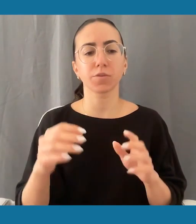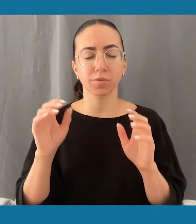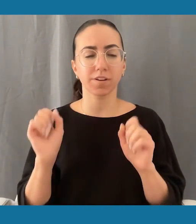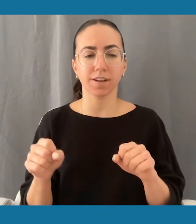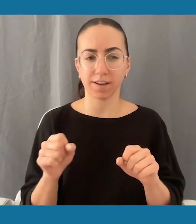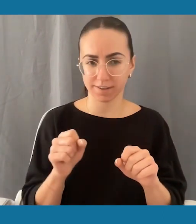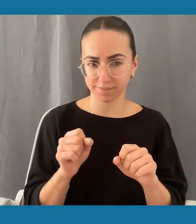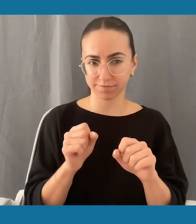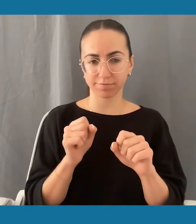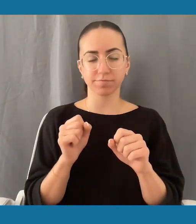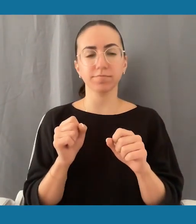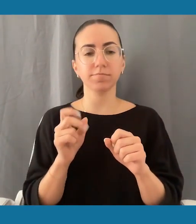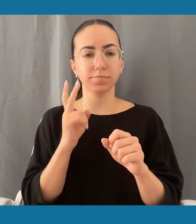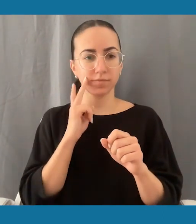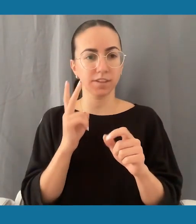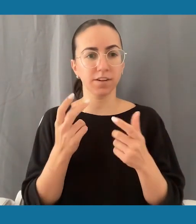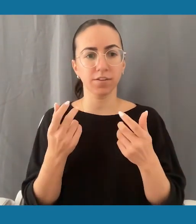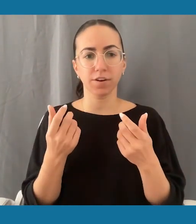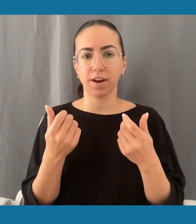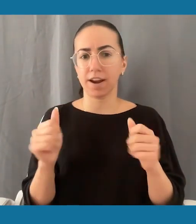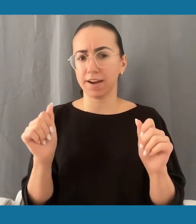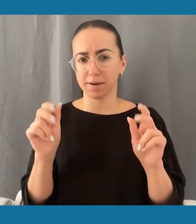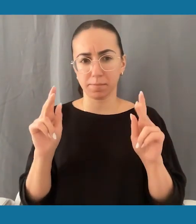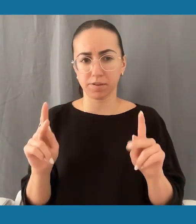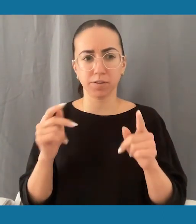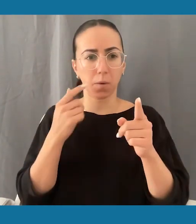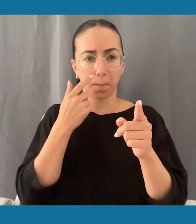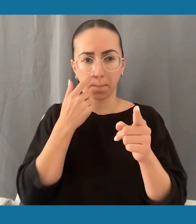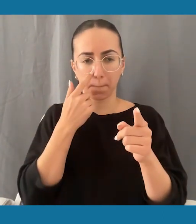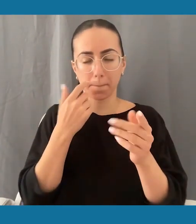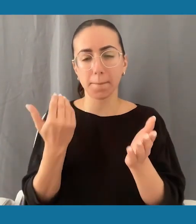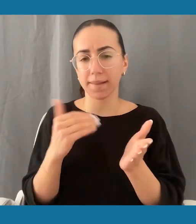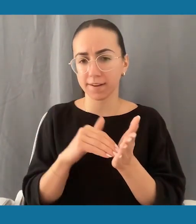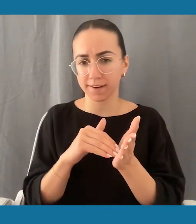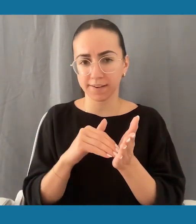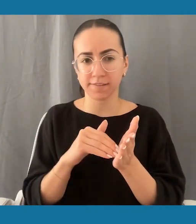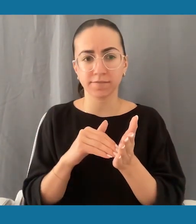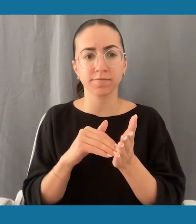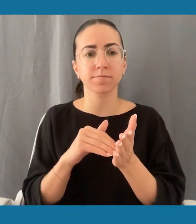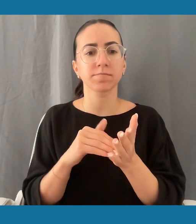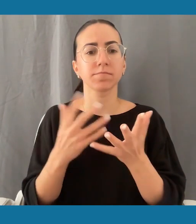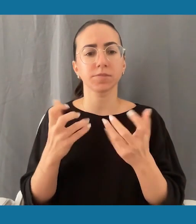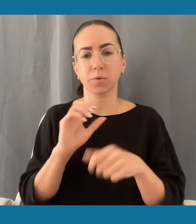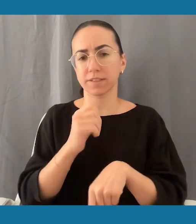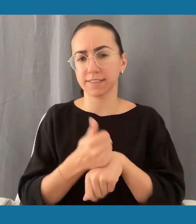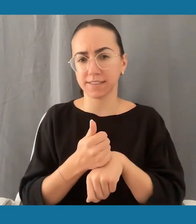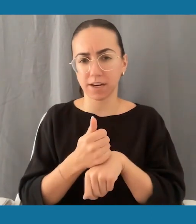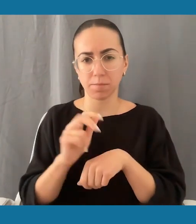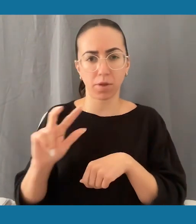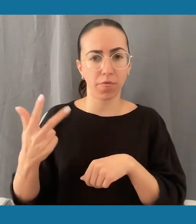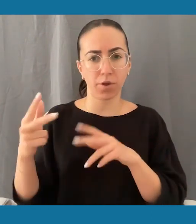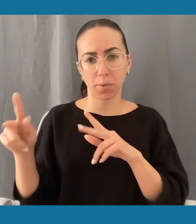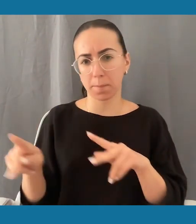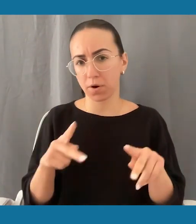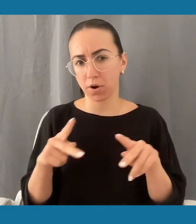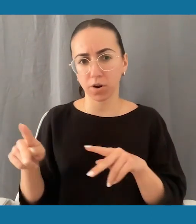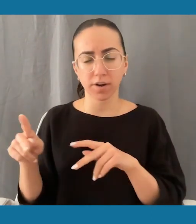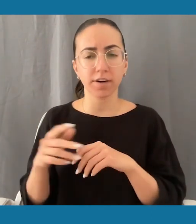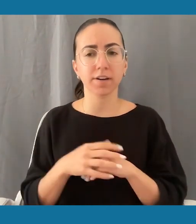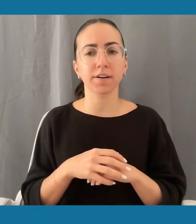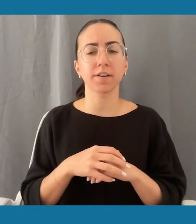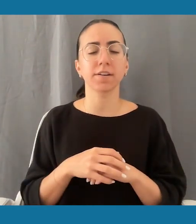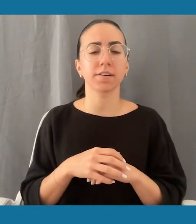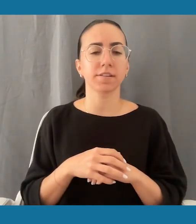principal remains at the death of the beneficiary to any individual. So here again, if you have three kids, you want to set up a third-party trust for the life